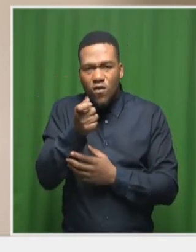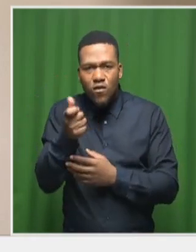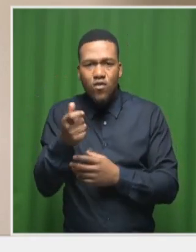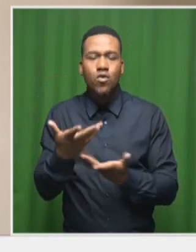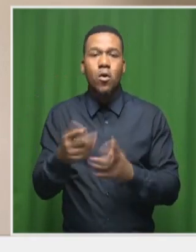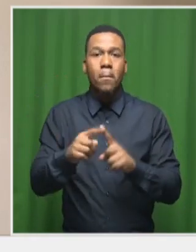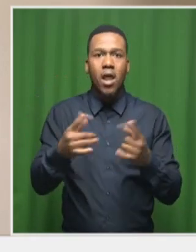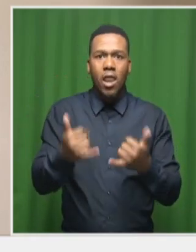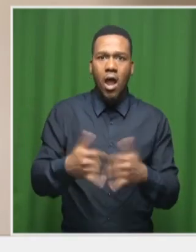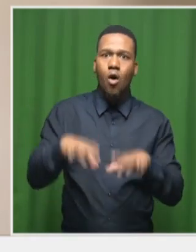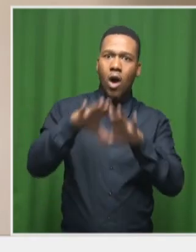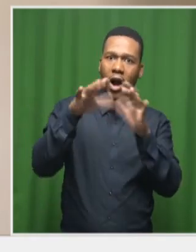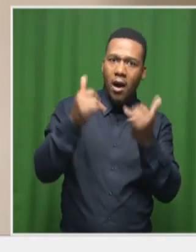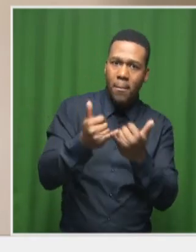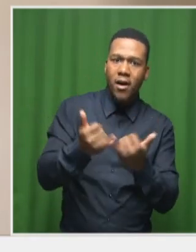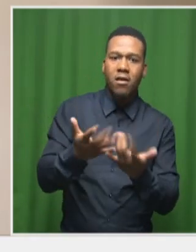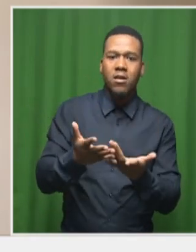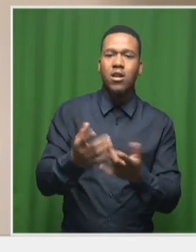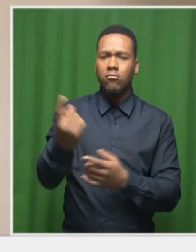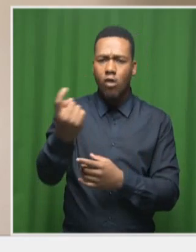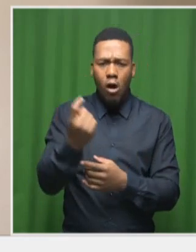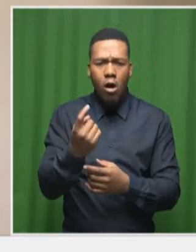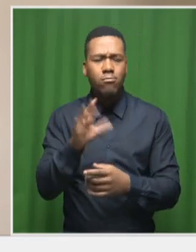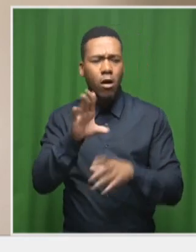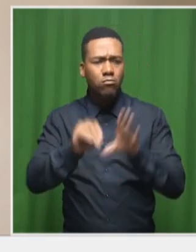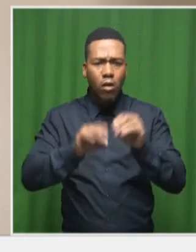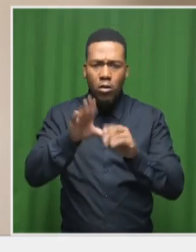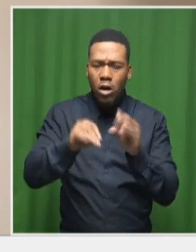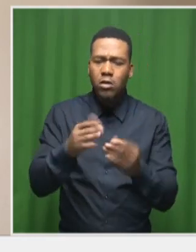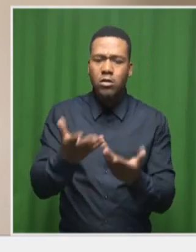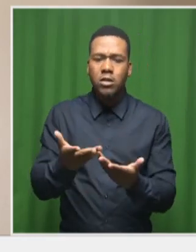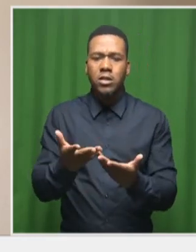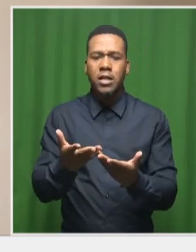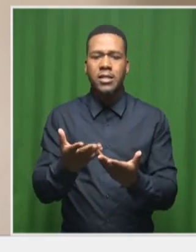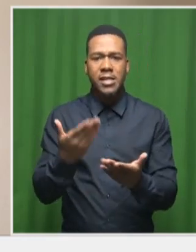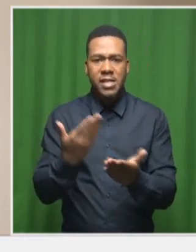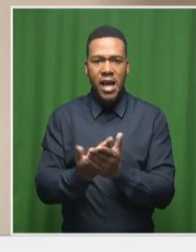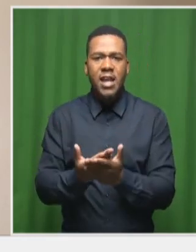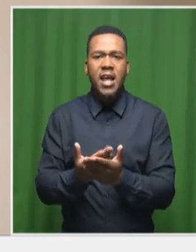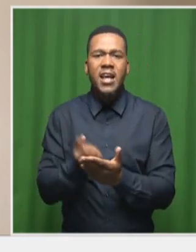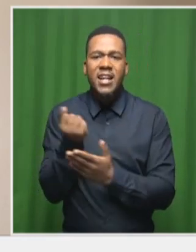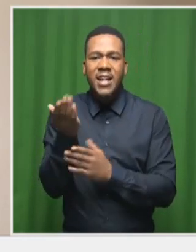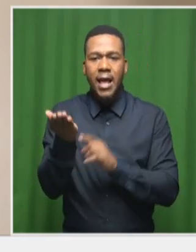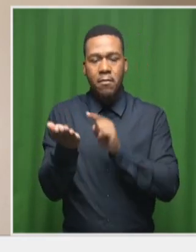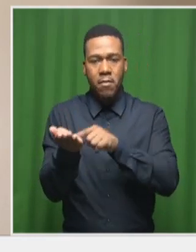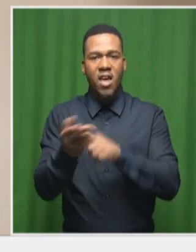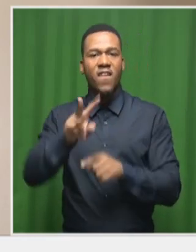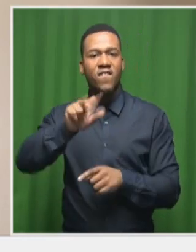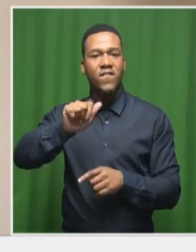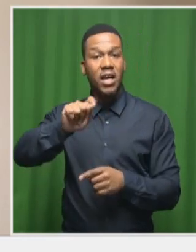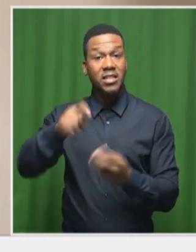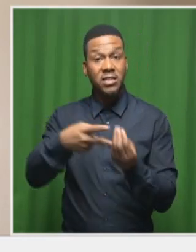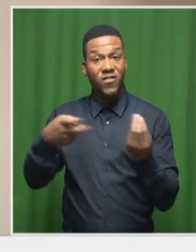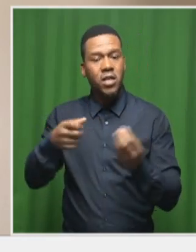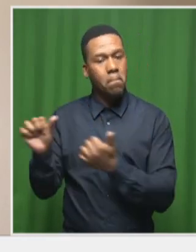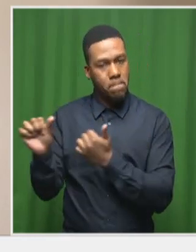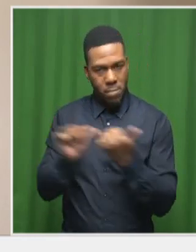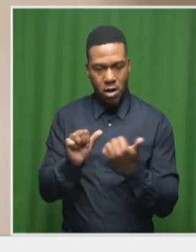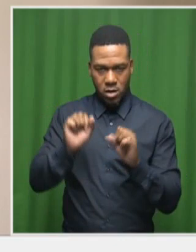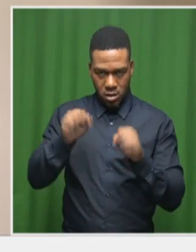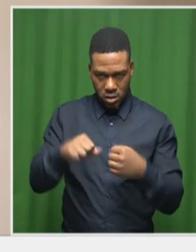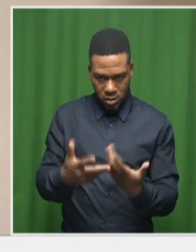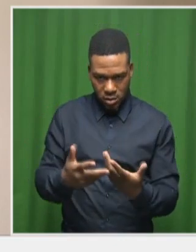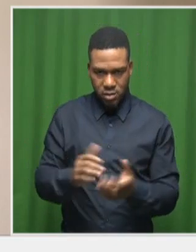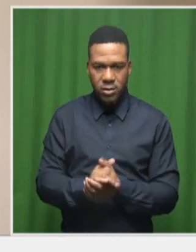board putting auto gas into their vehicles, obviously they are able to claim that VAT back. But at a 13 Rand price point per litre